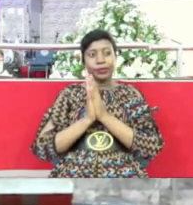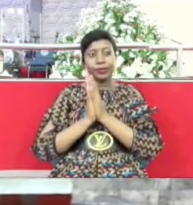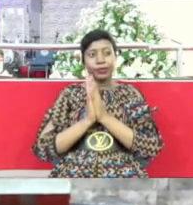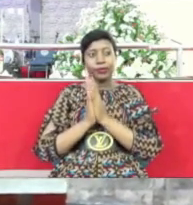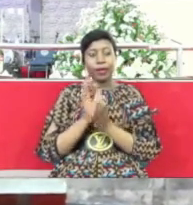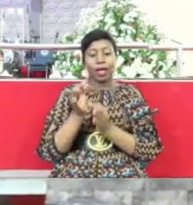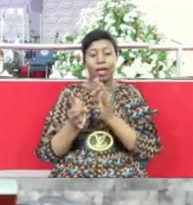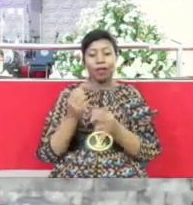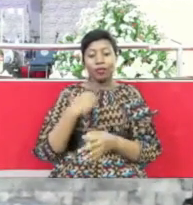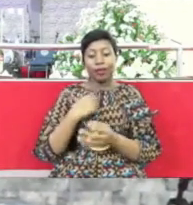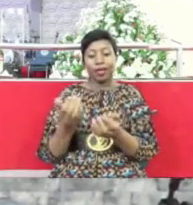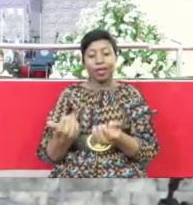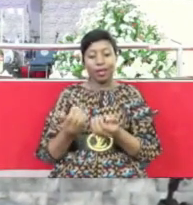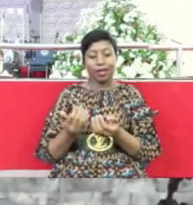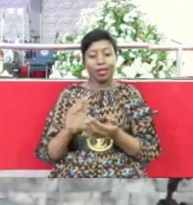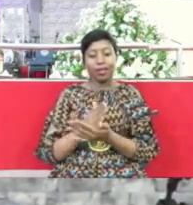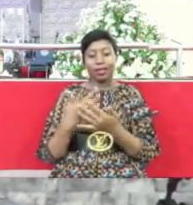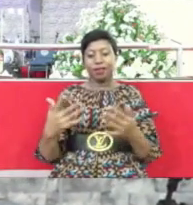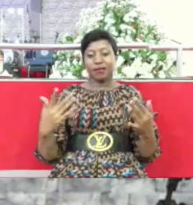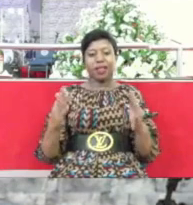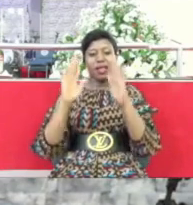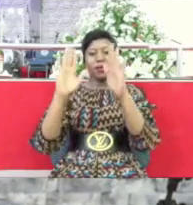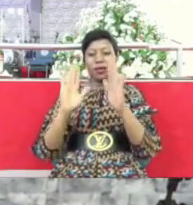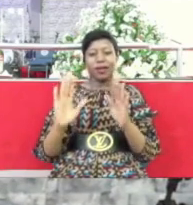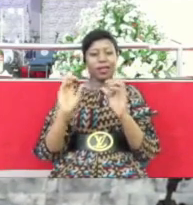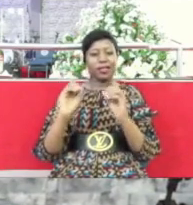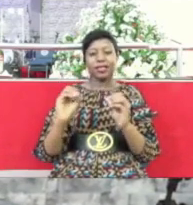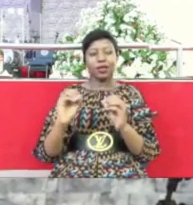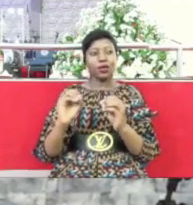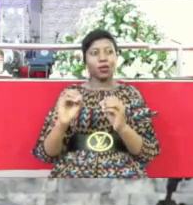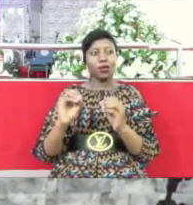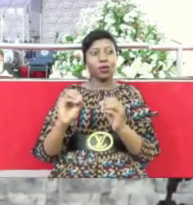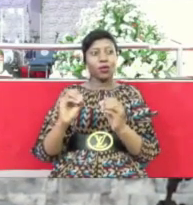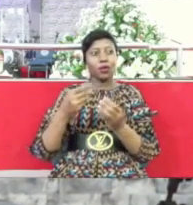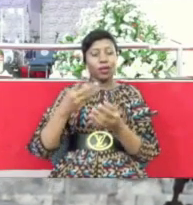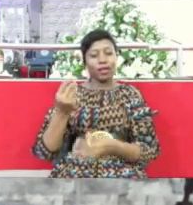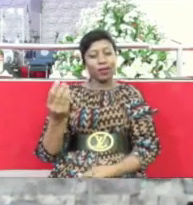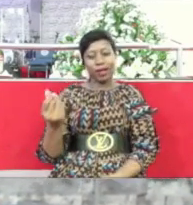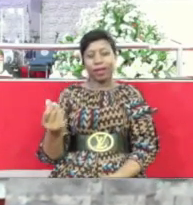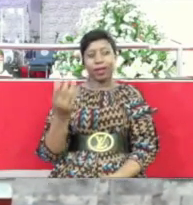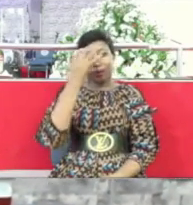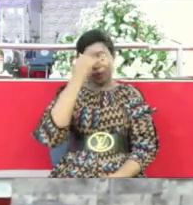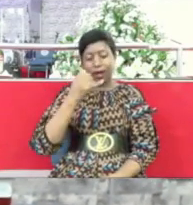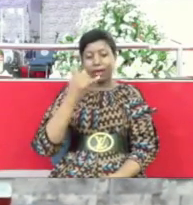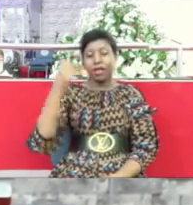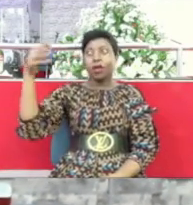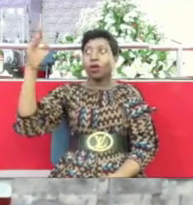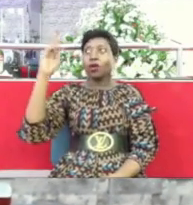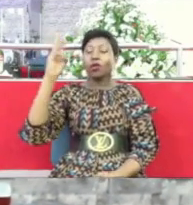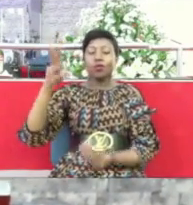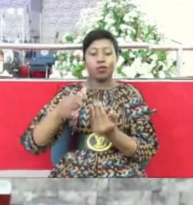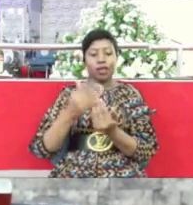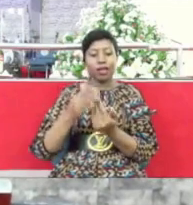need it, nikihitaji. It doesn't matter how much. Haijalishi ni ngapi. God will take care of me. Mungu atashughulikia. I will not